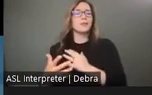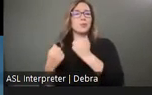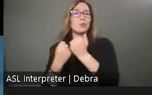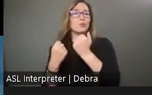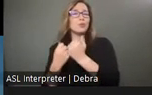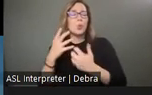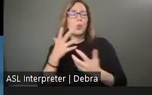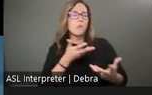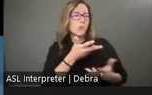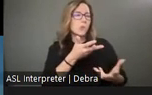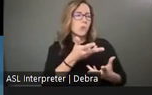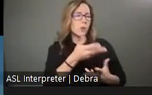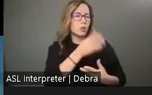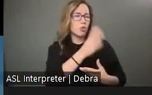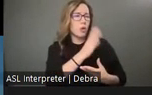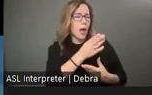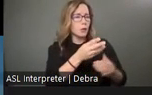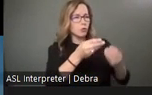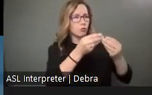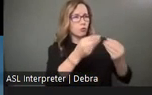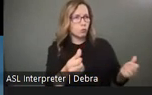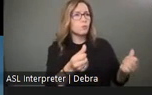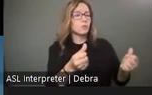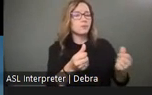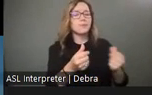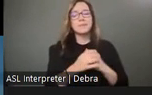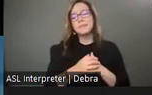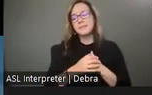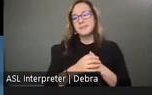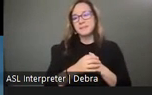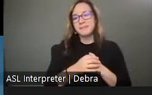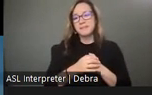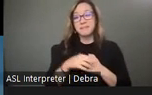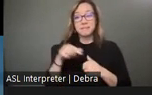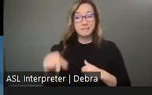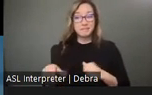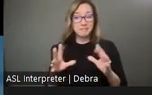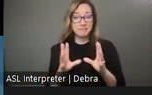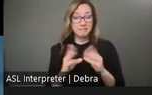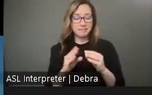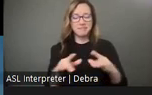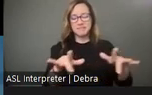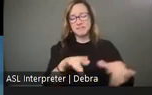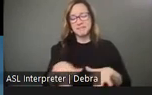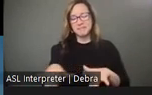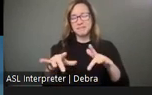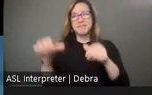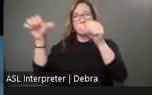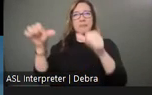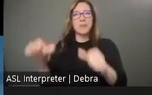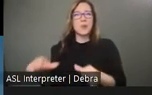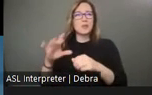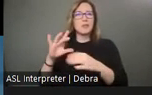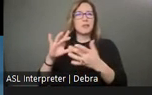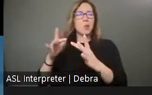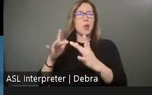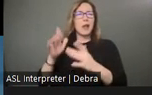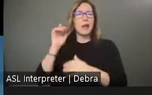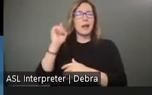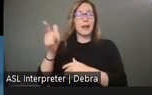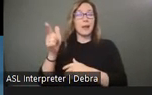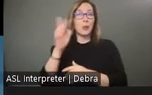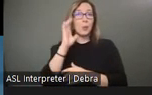work with you directly to help troubleshoot the problem. This webinar will be recorded and posted online at a later date. The